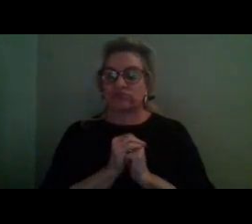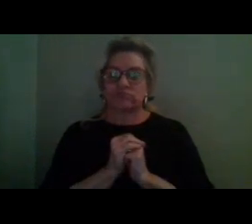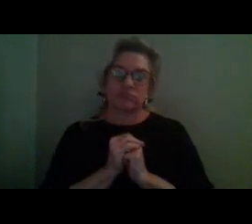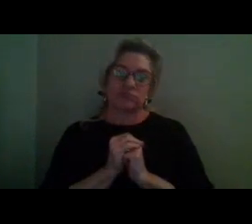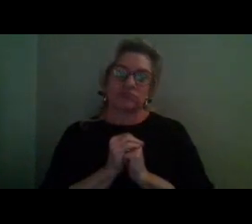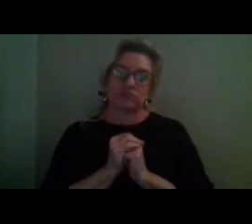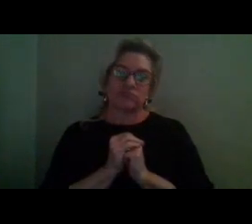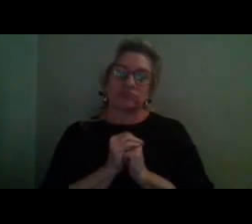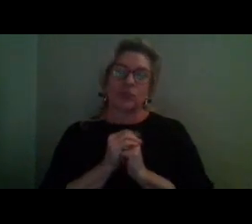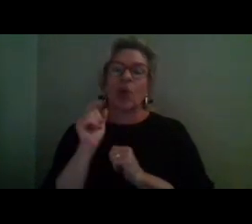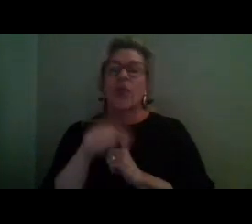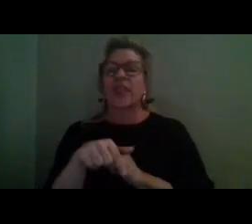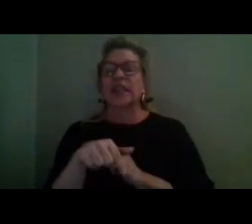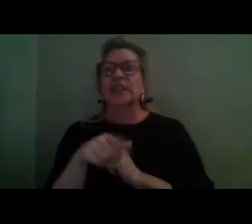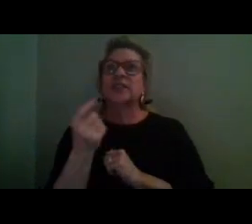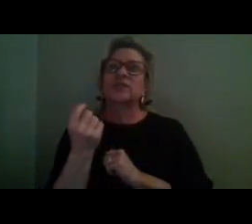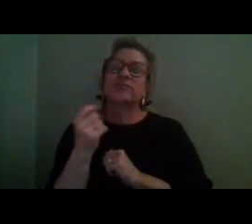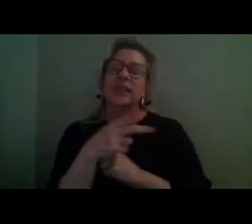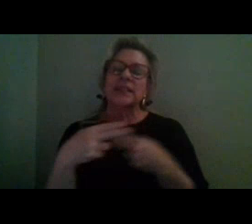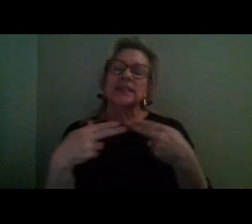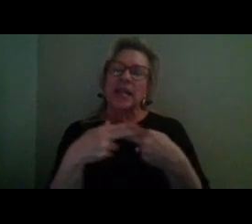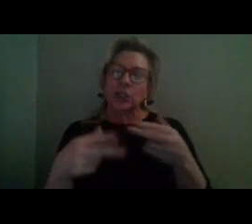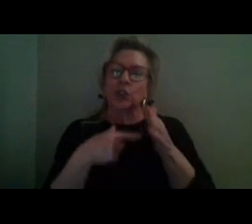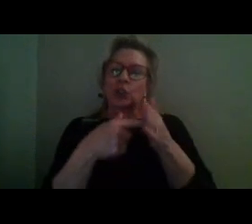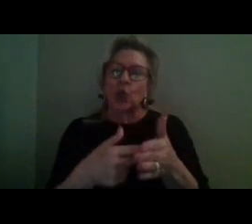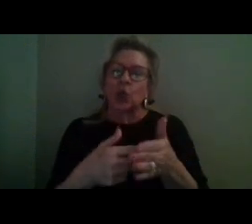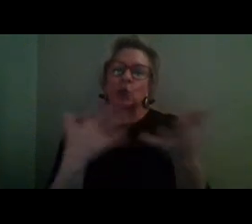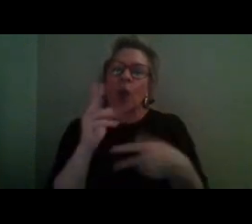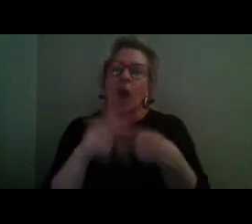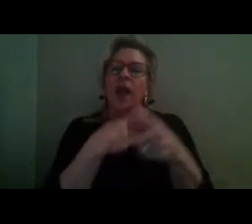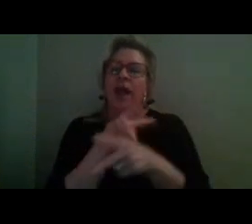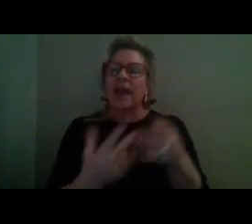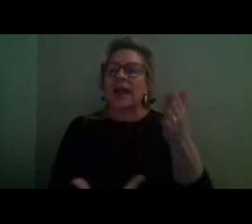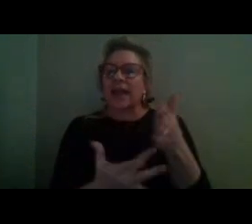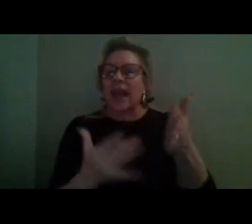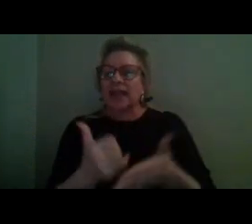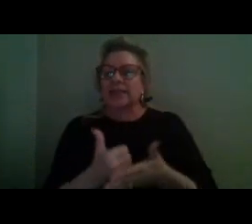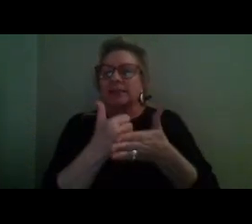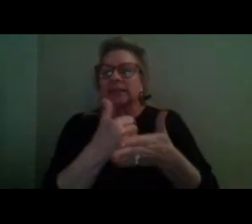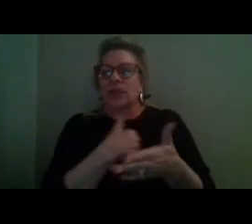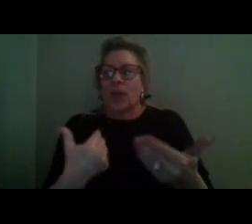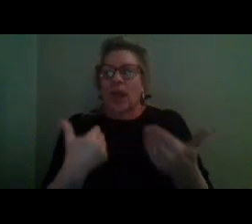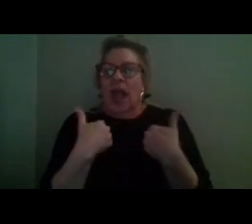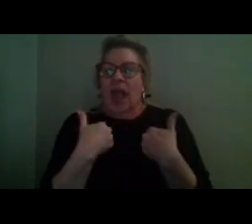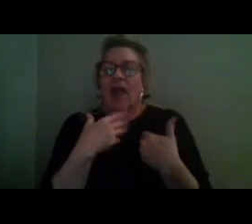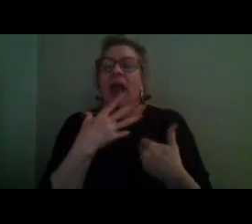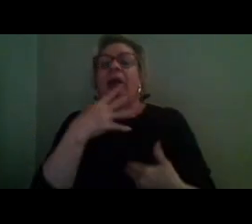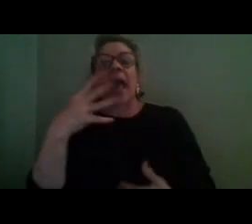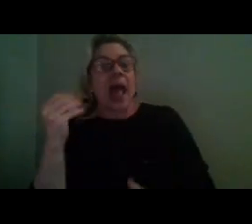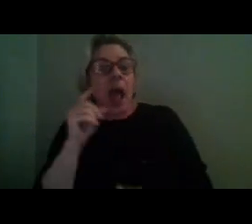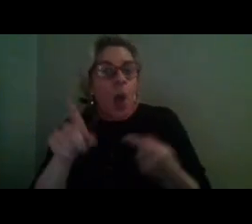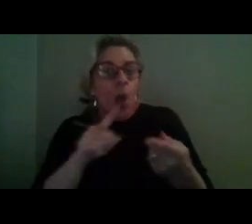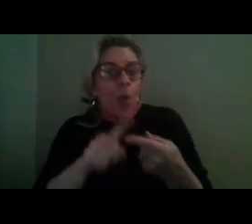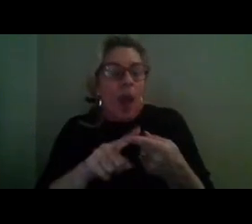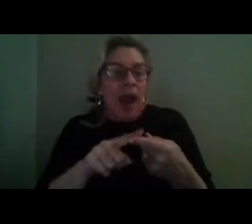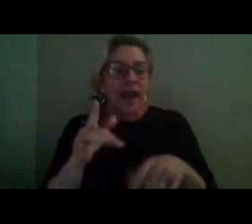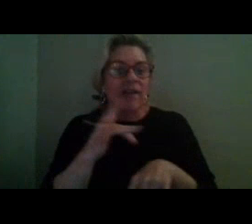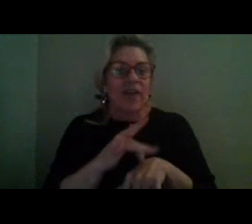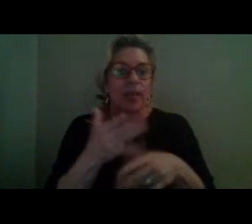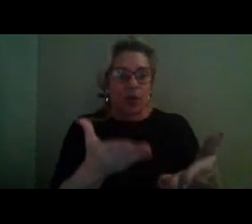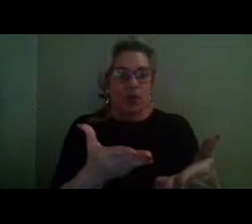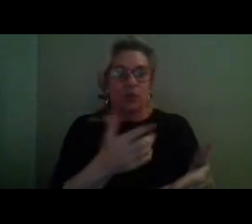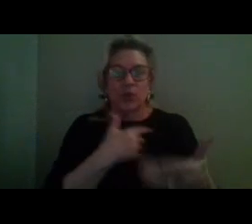So this slide shows the kind of technical assistance that we have and when it's available.